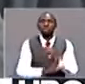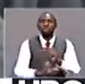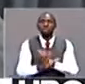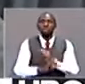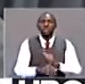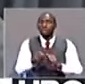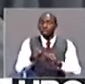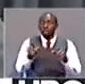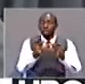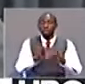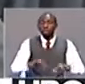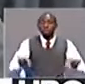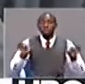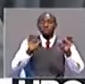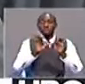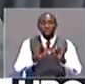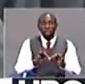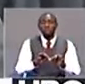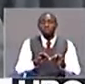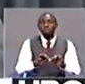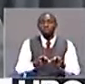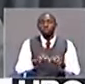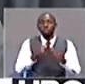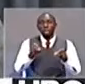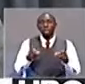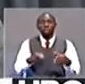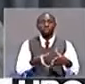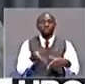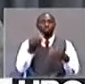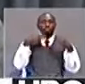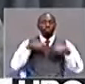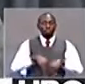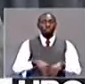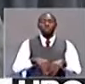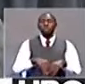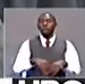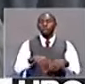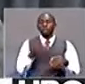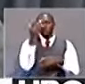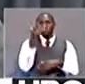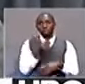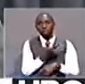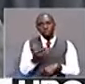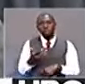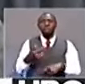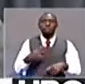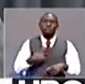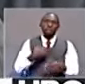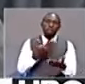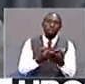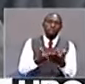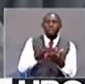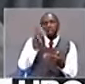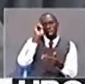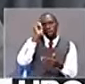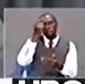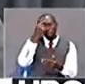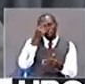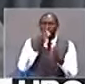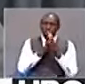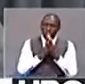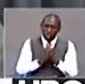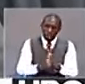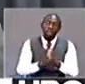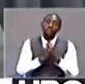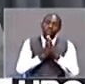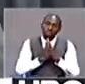that we should take in the life of Bishop. As a Catholic, I demand and I request for government to fulfill the will of